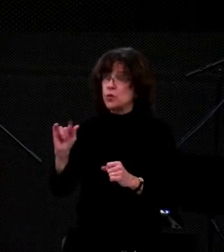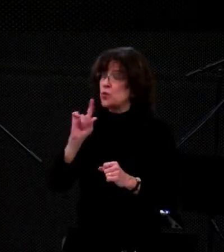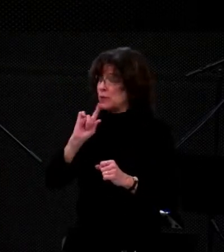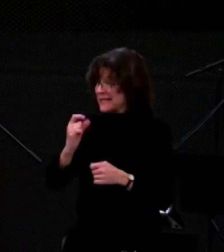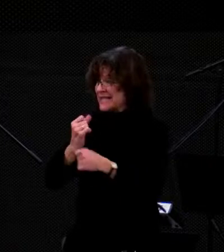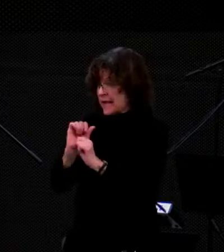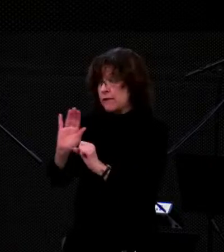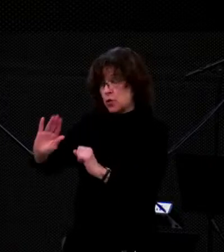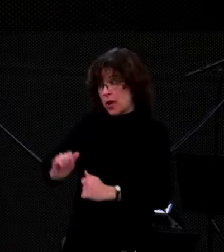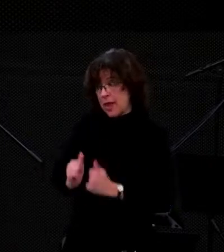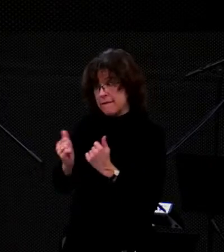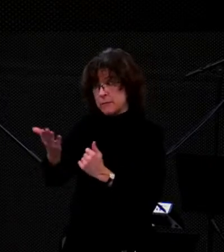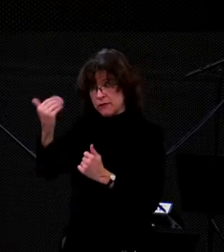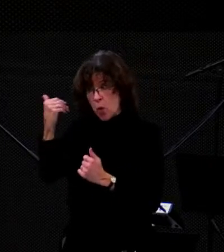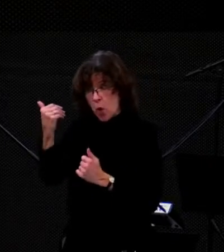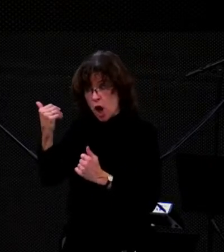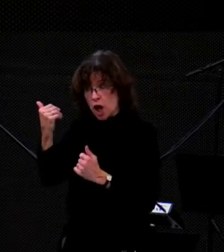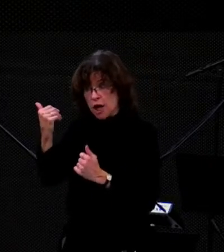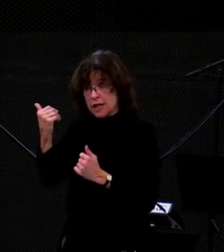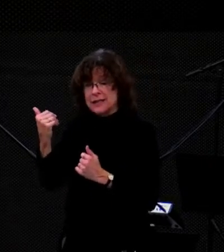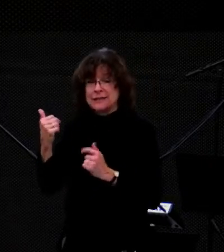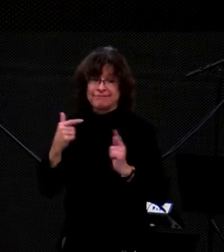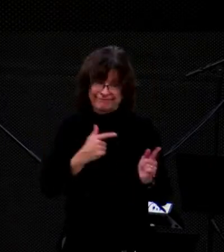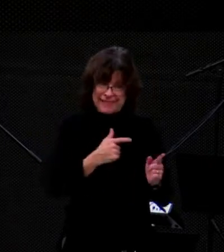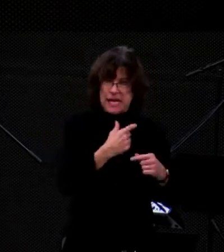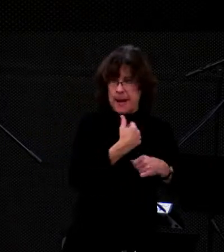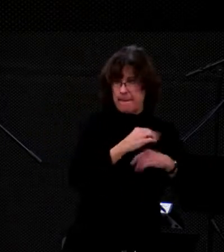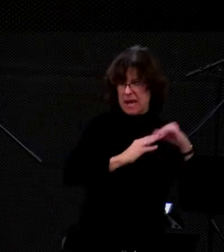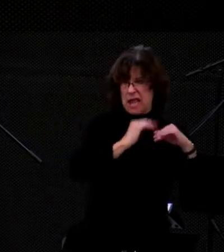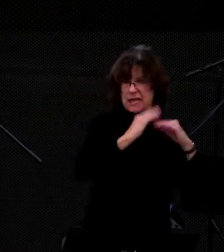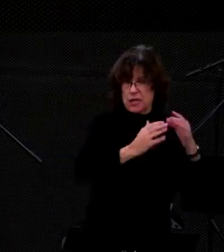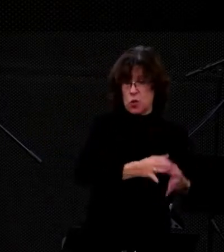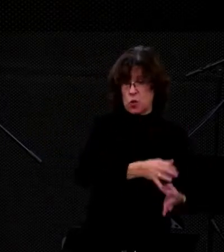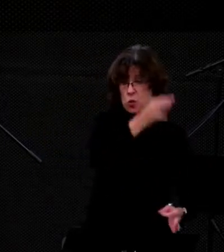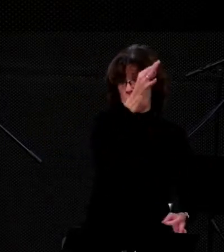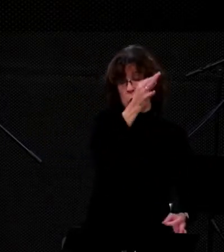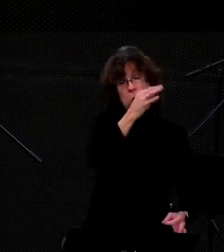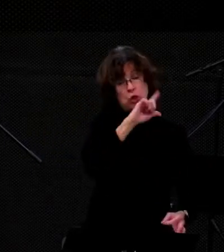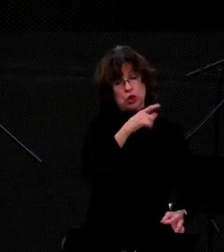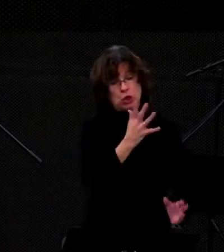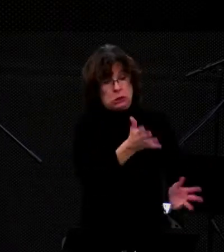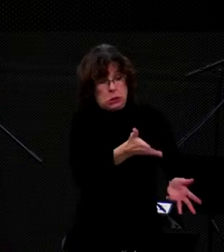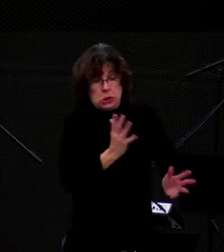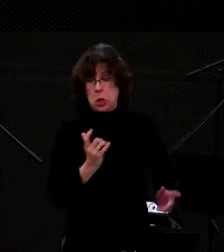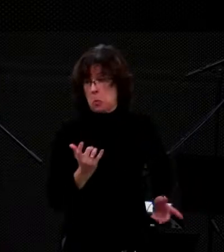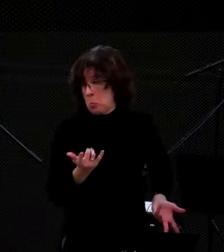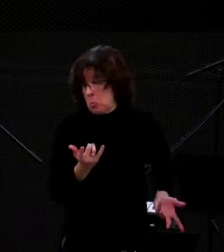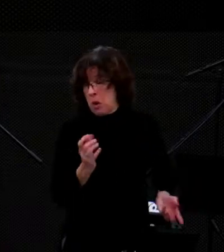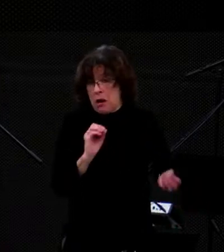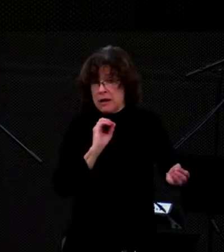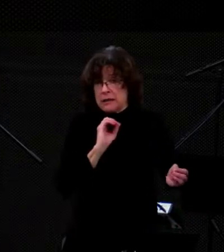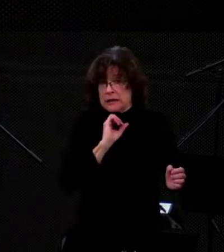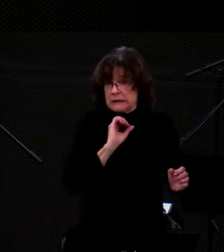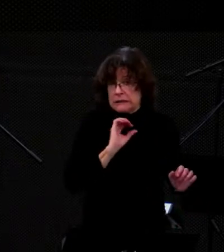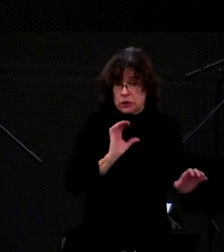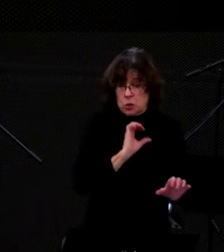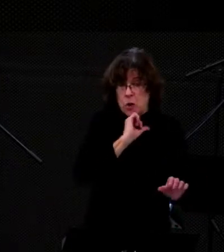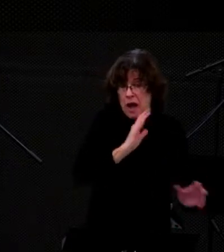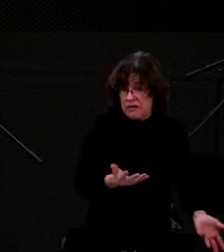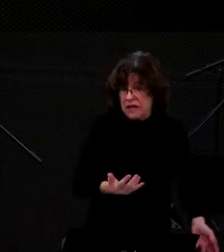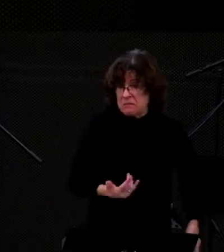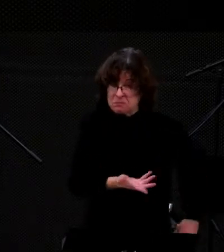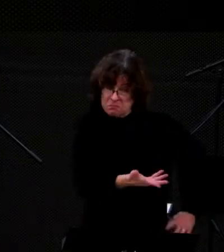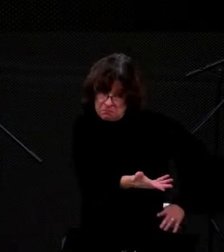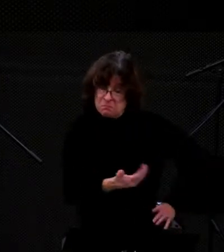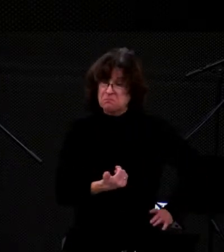life, at Haman's house. It was prepared for him, but just sitting there. Just thought I'd throw that in."